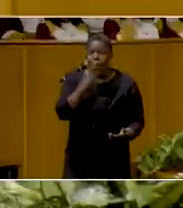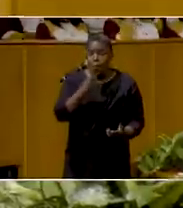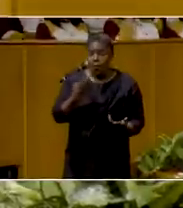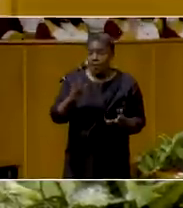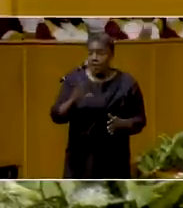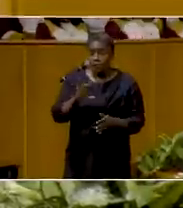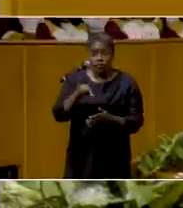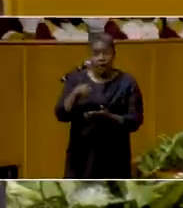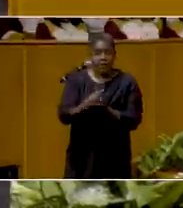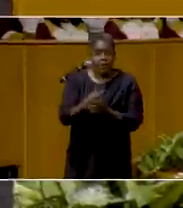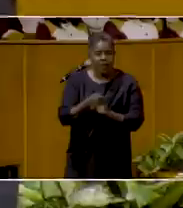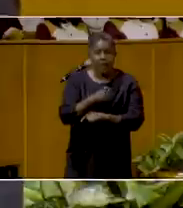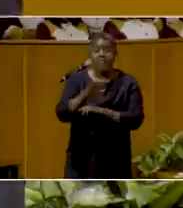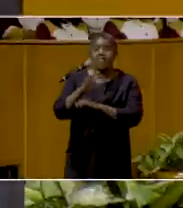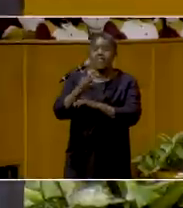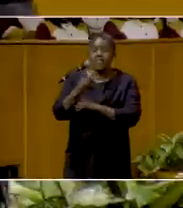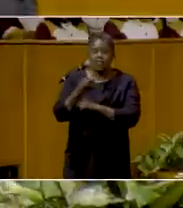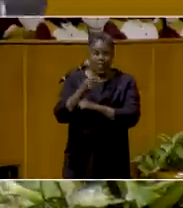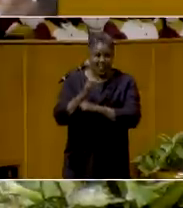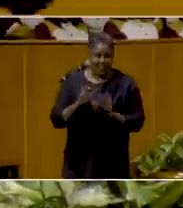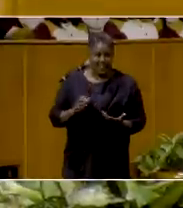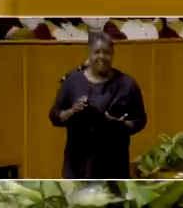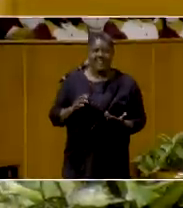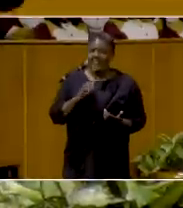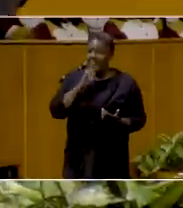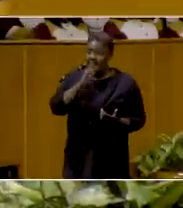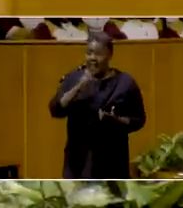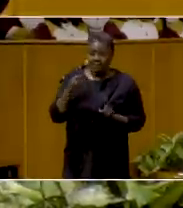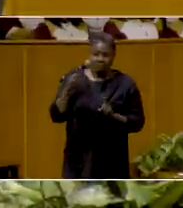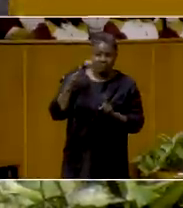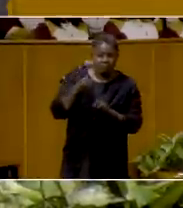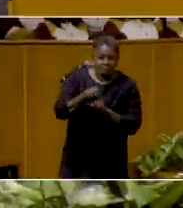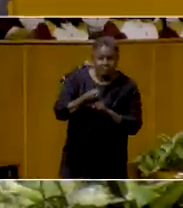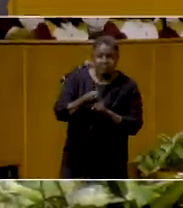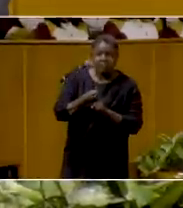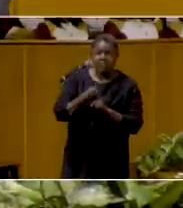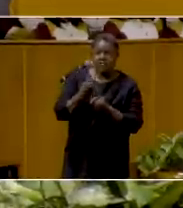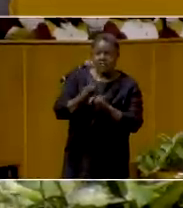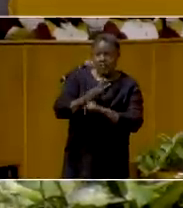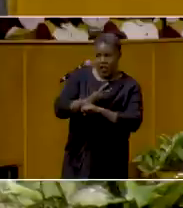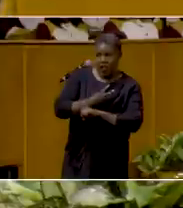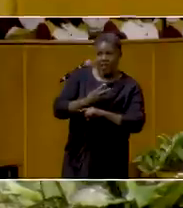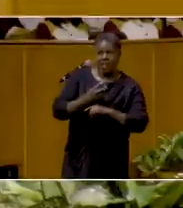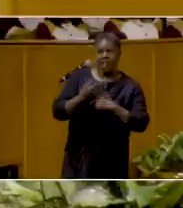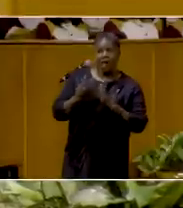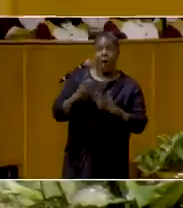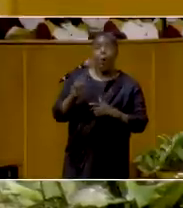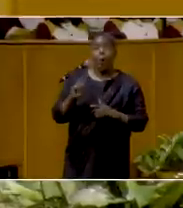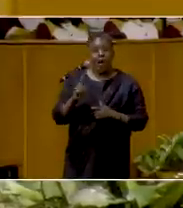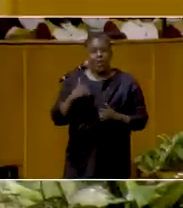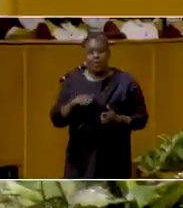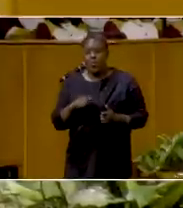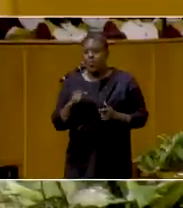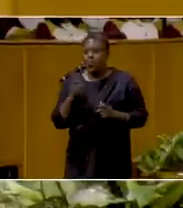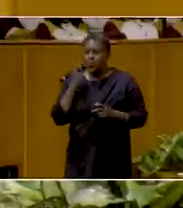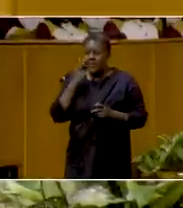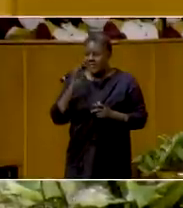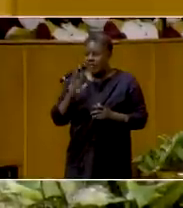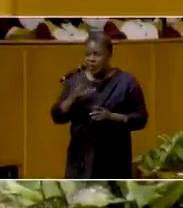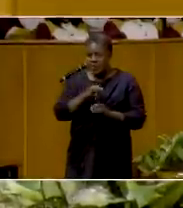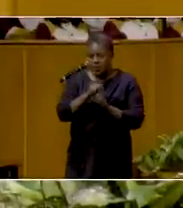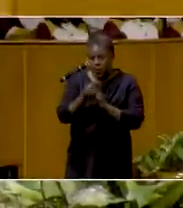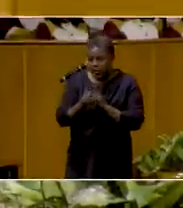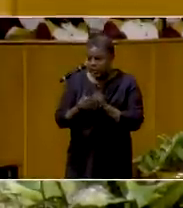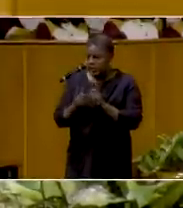from 5th grade, who has not reached a place in life where you look at what you're going